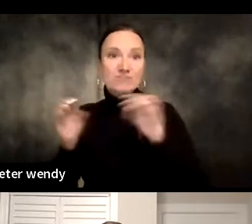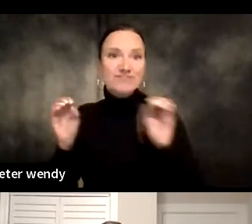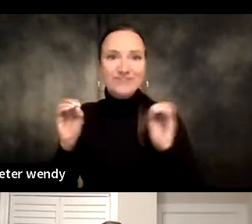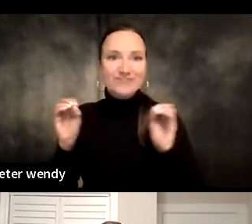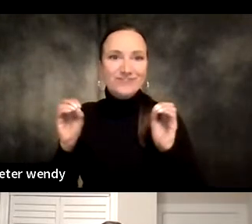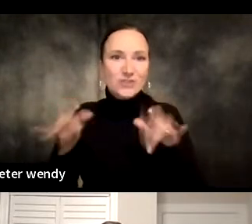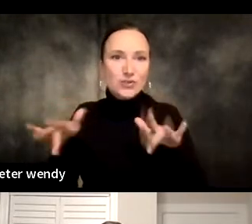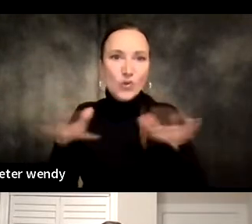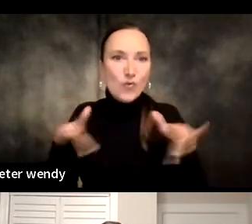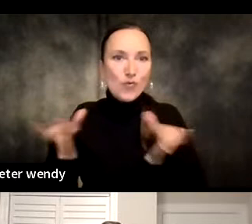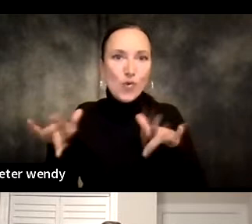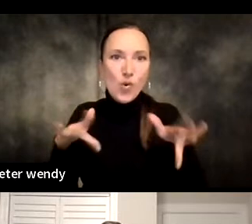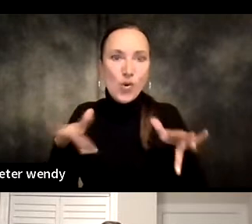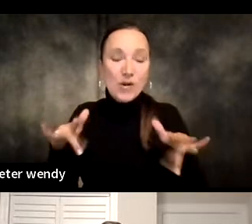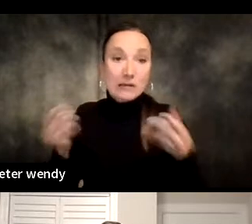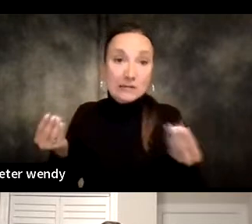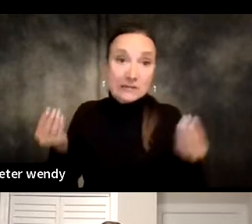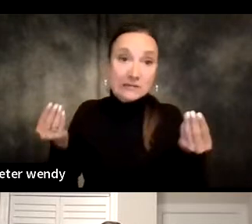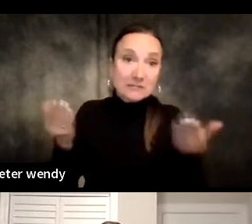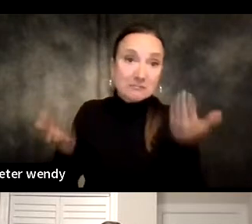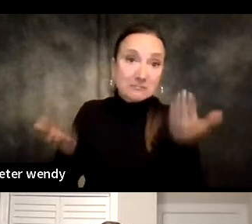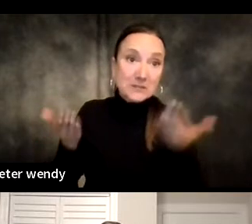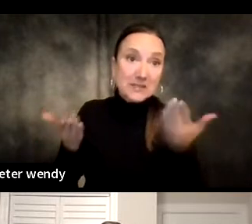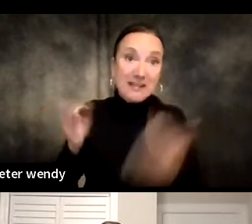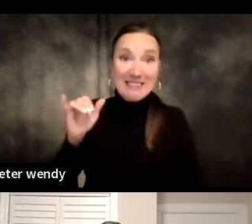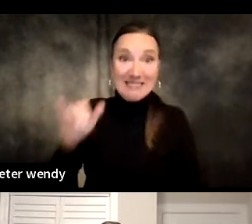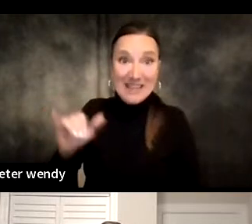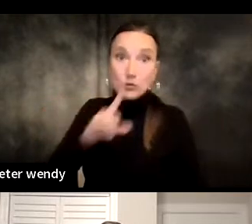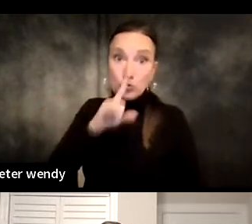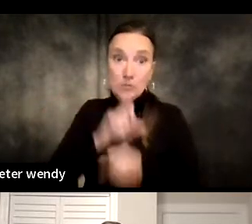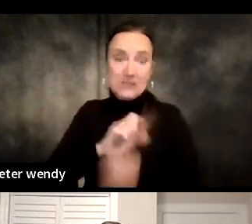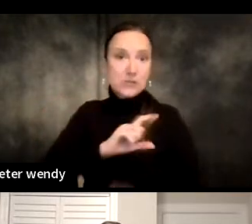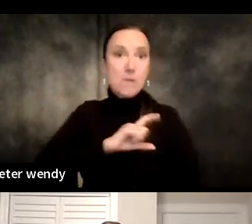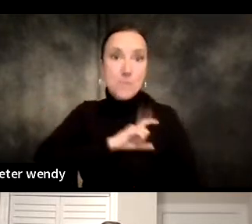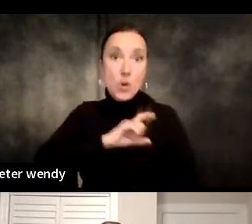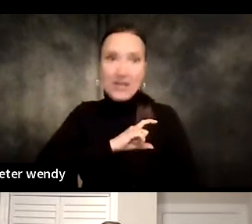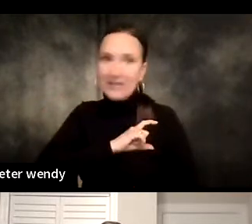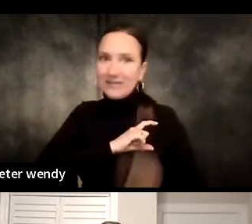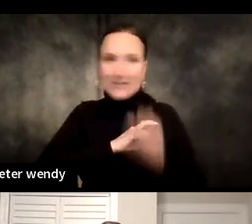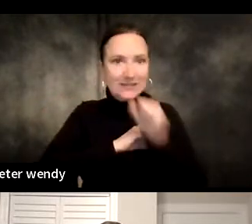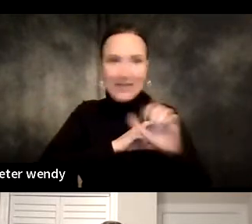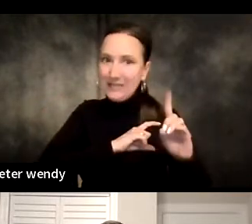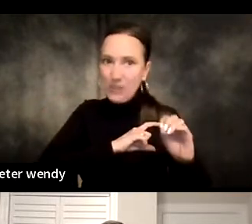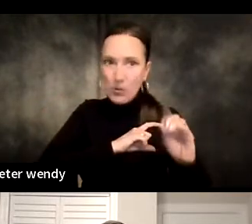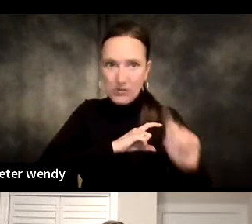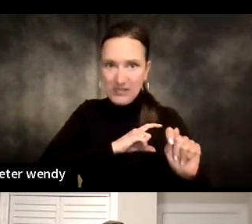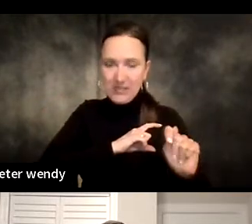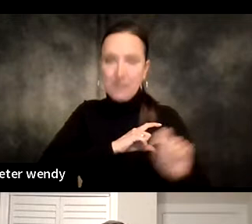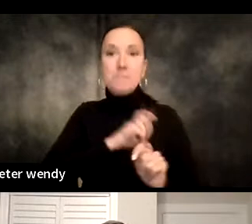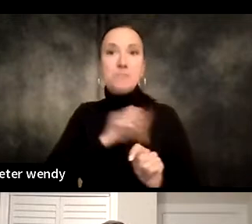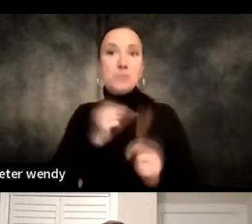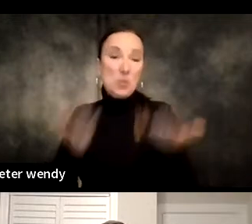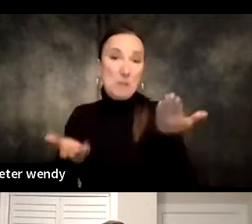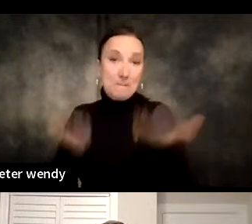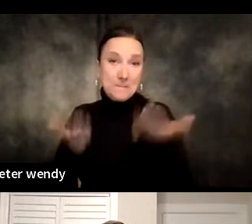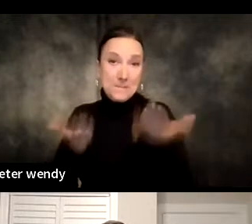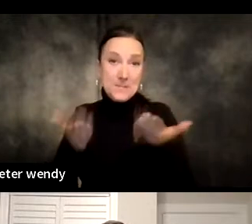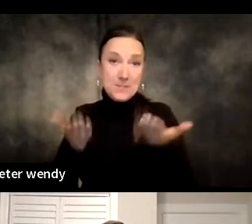So I wanted to just see if we could, that is a police camera there on the pole. If we could probably get some type of,